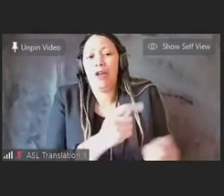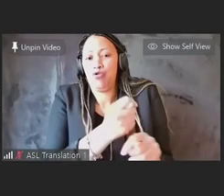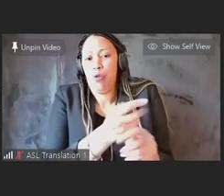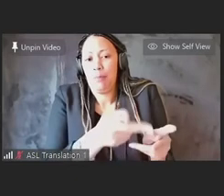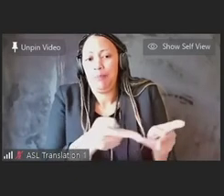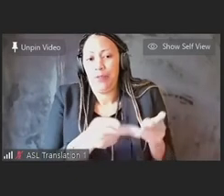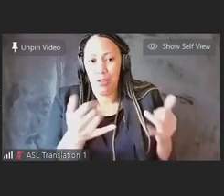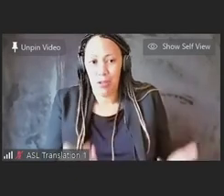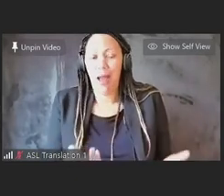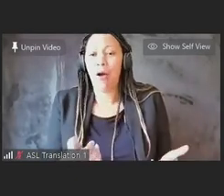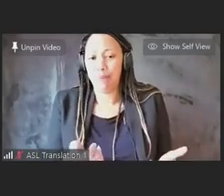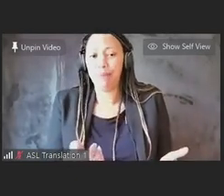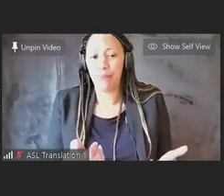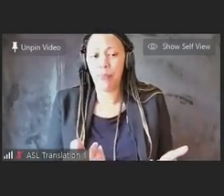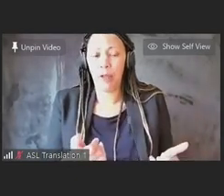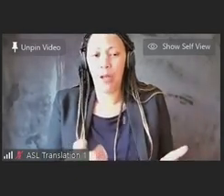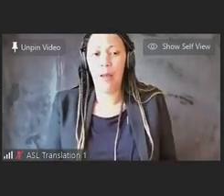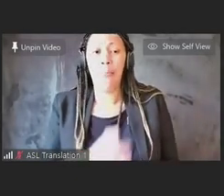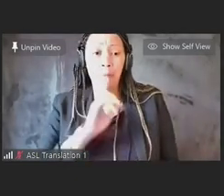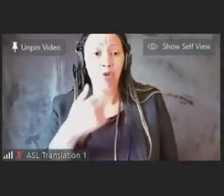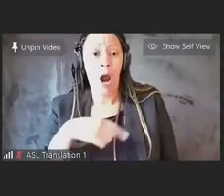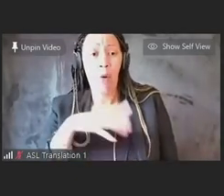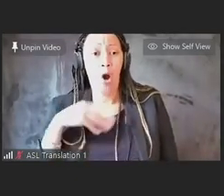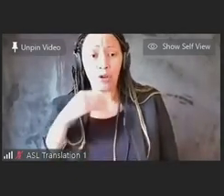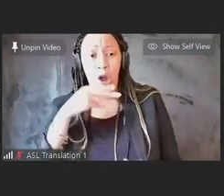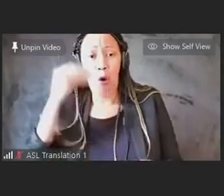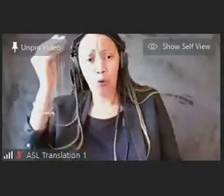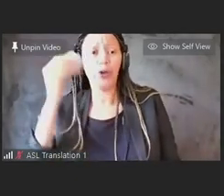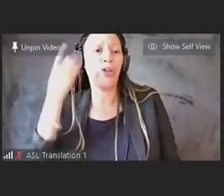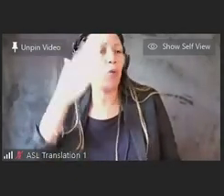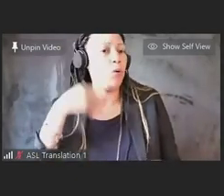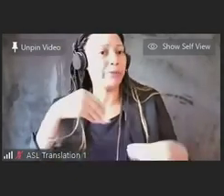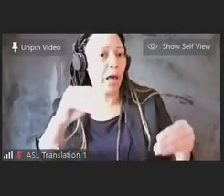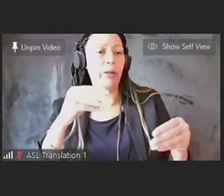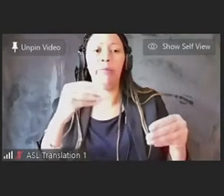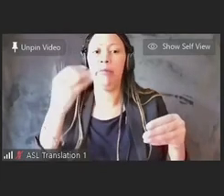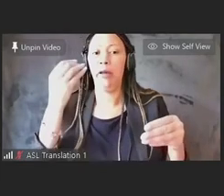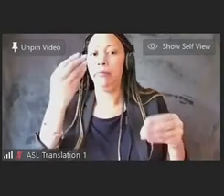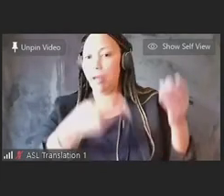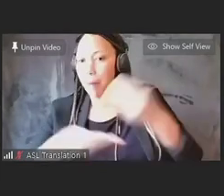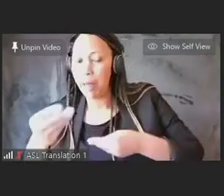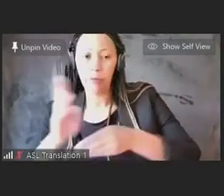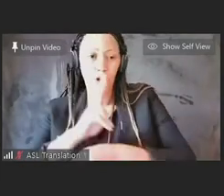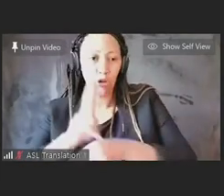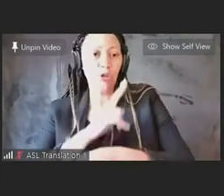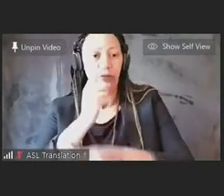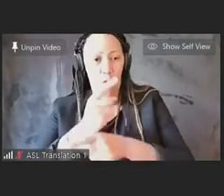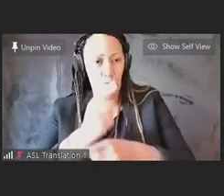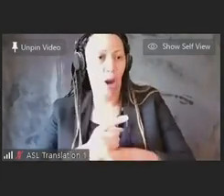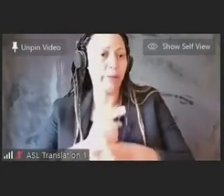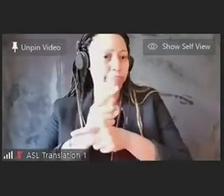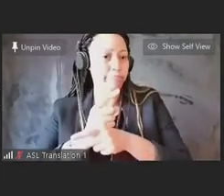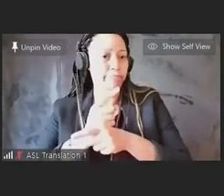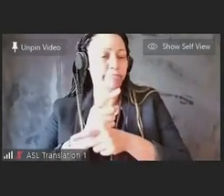is now. And I'm sure our owners are older. I'm sure they'll sell it. Whoever comes in there next, use it in as of right capacity, will also